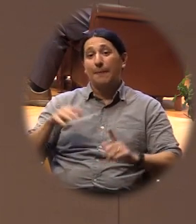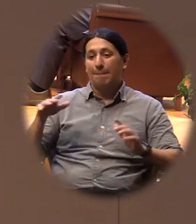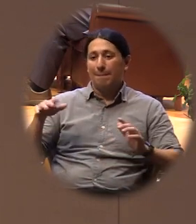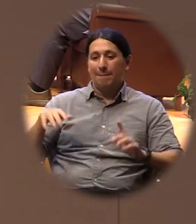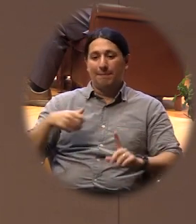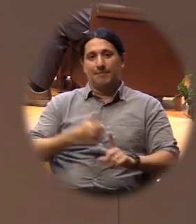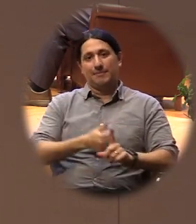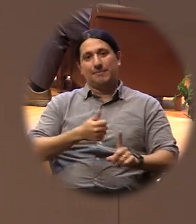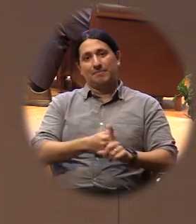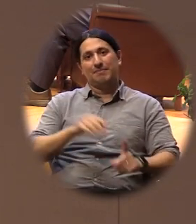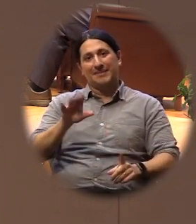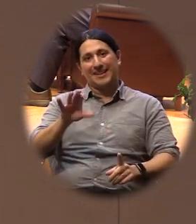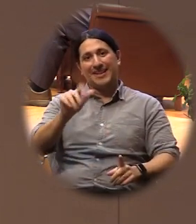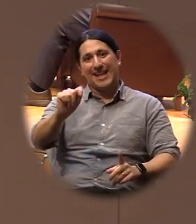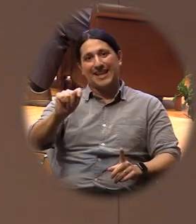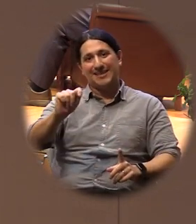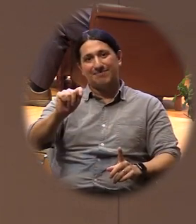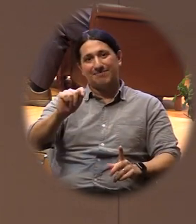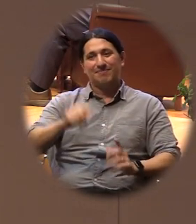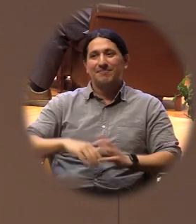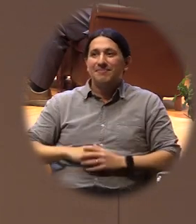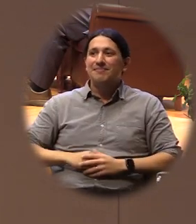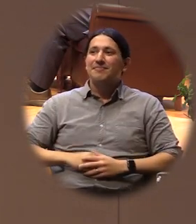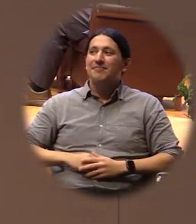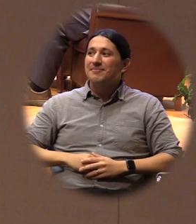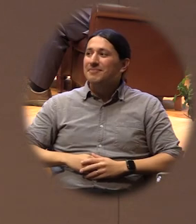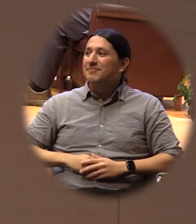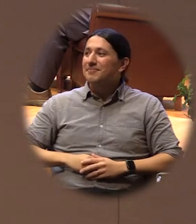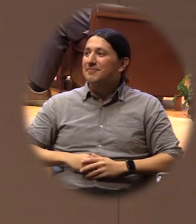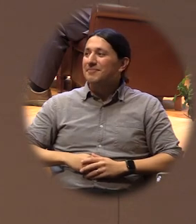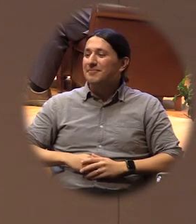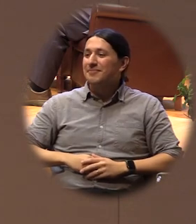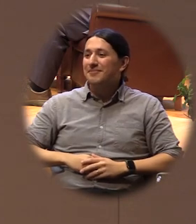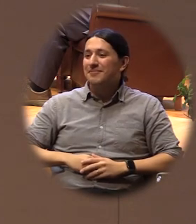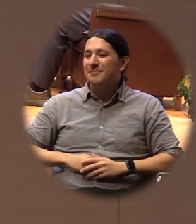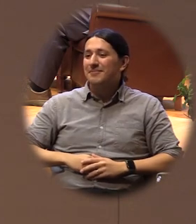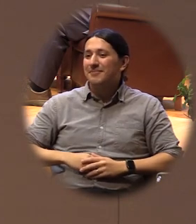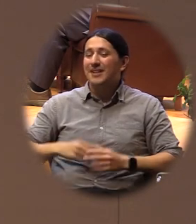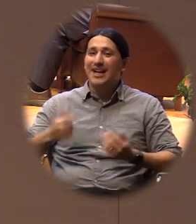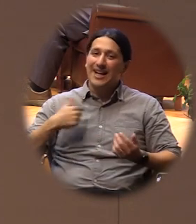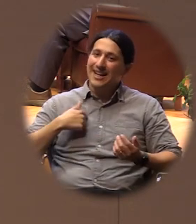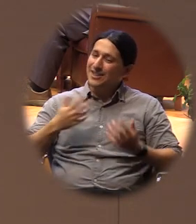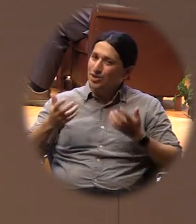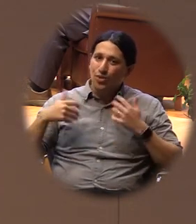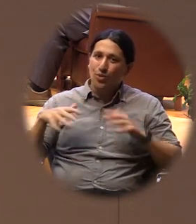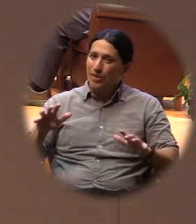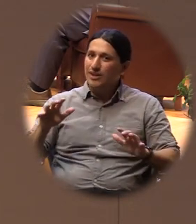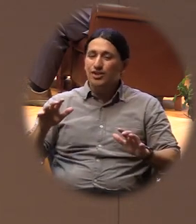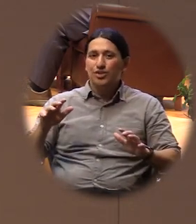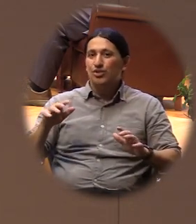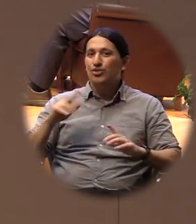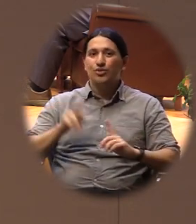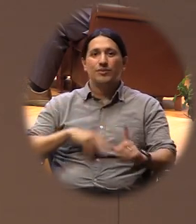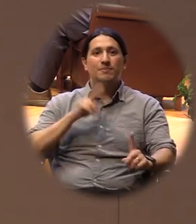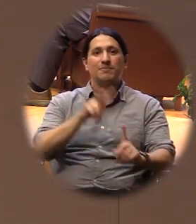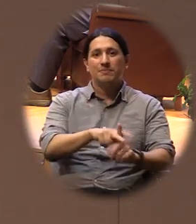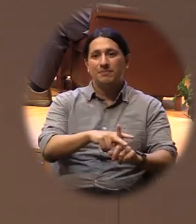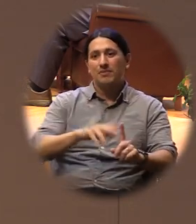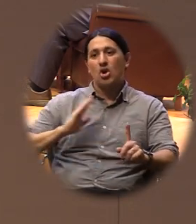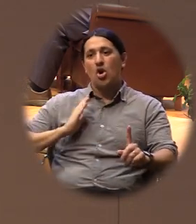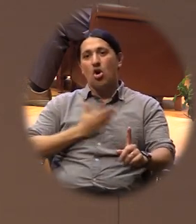So I'm really interested in the tension between not wanting to anthropomorphize, not wanting to project our categories like